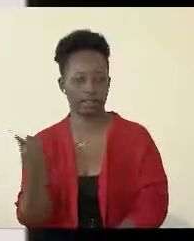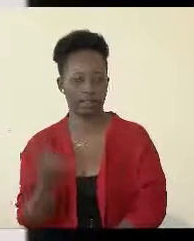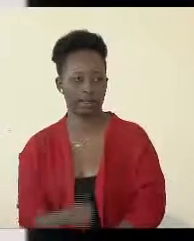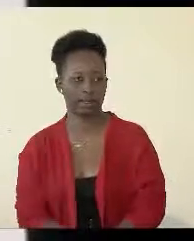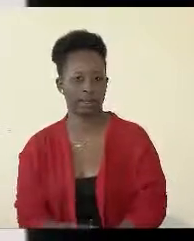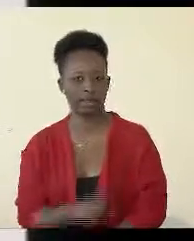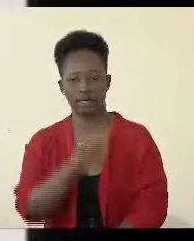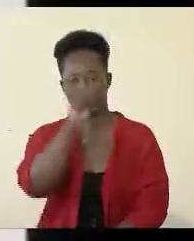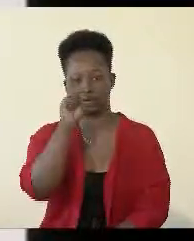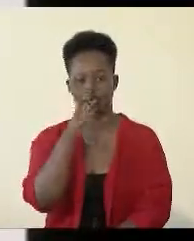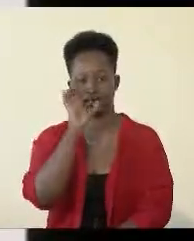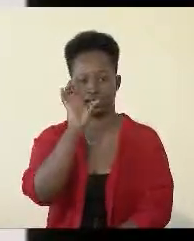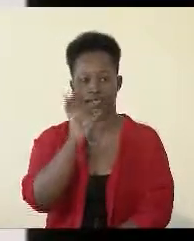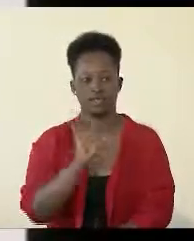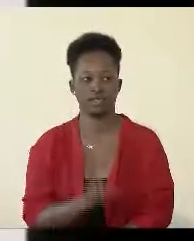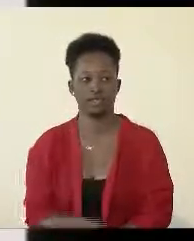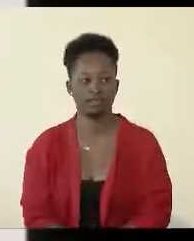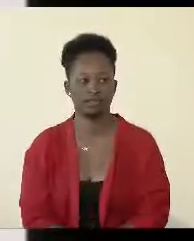of the question.